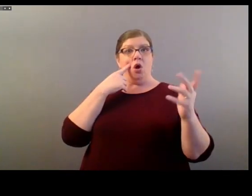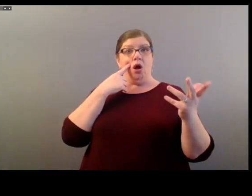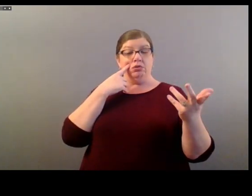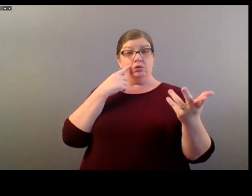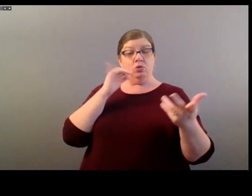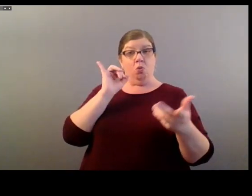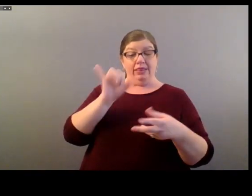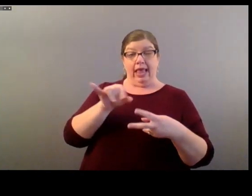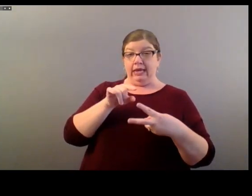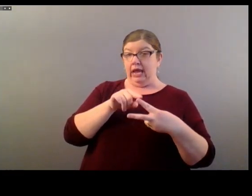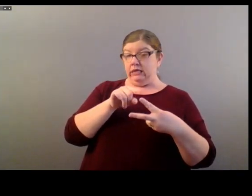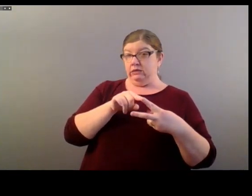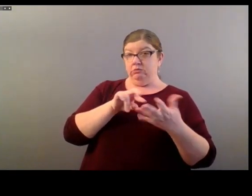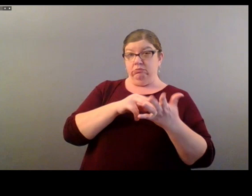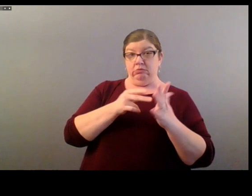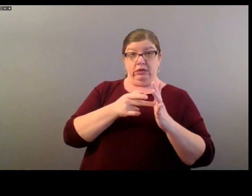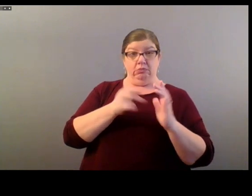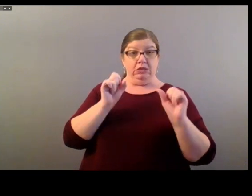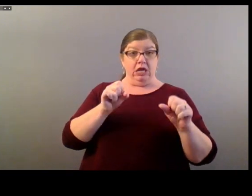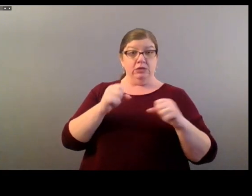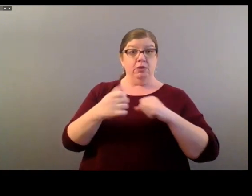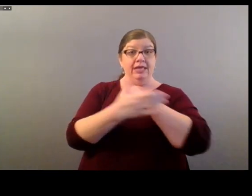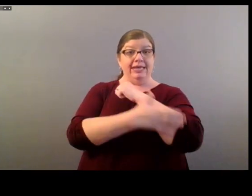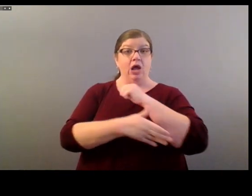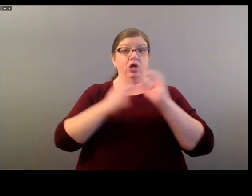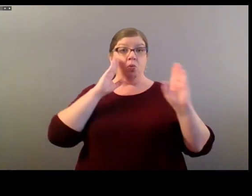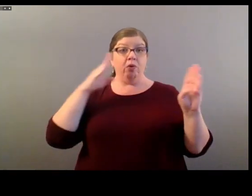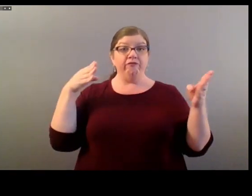case, is there any potential that the county will focus on